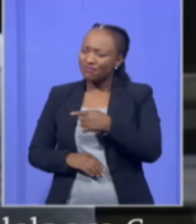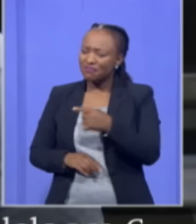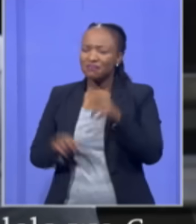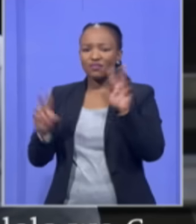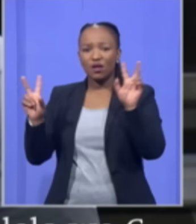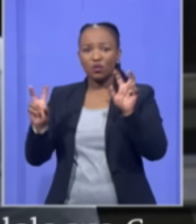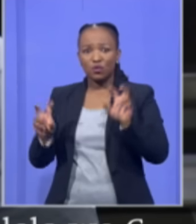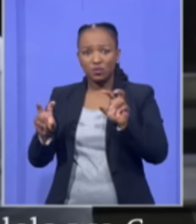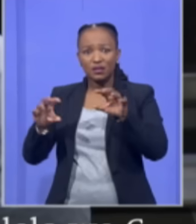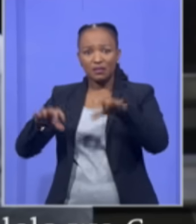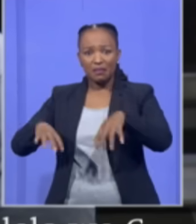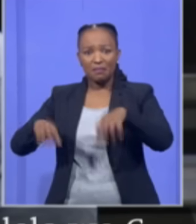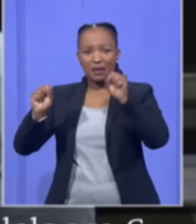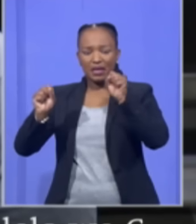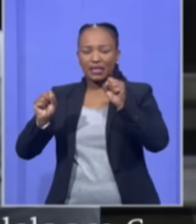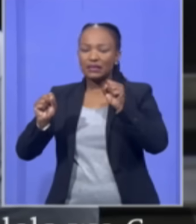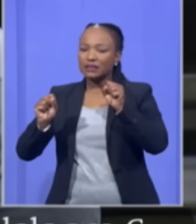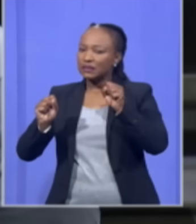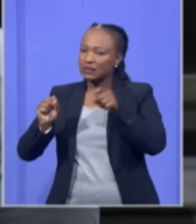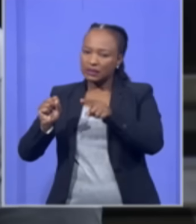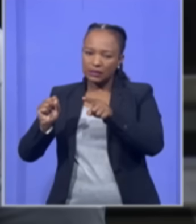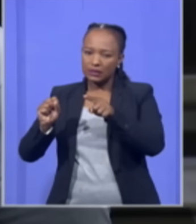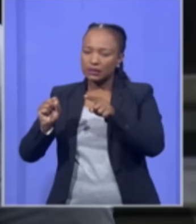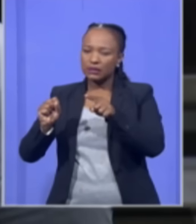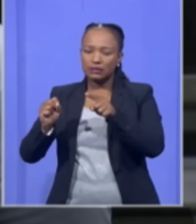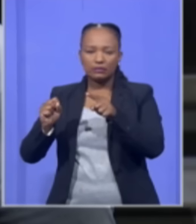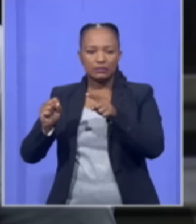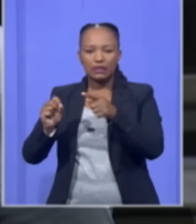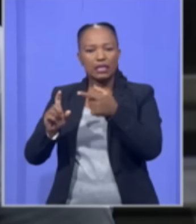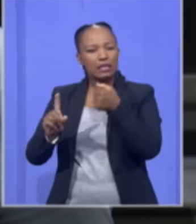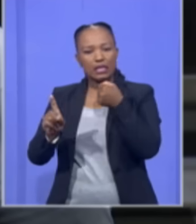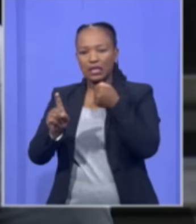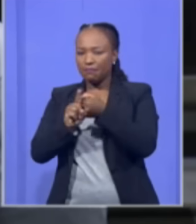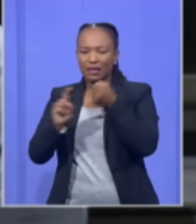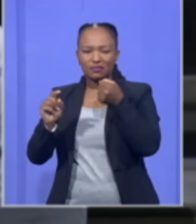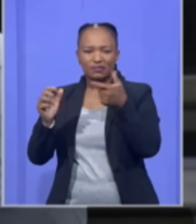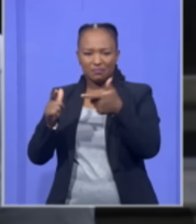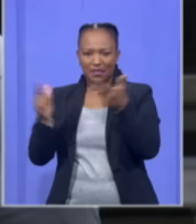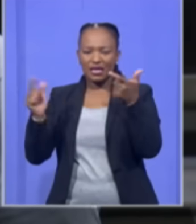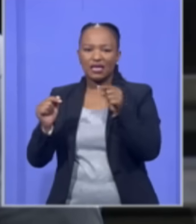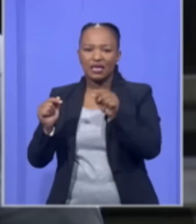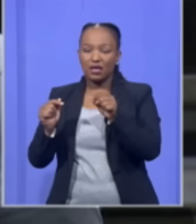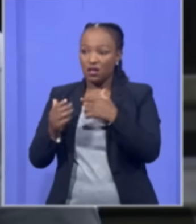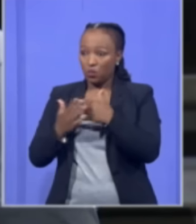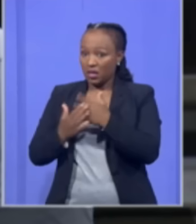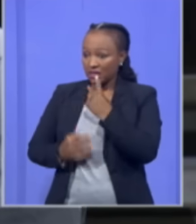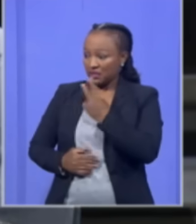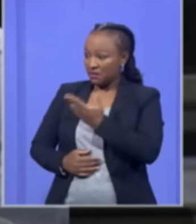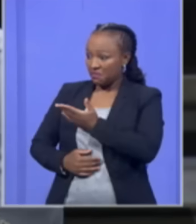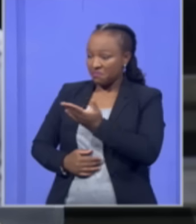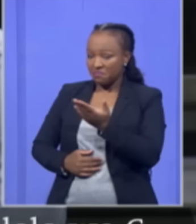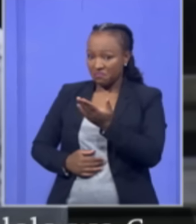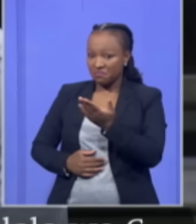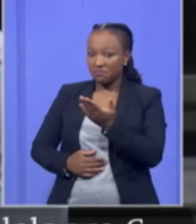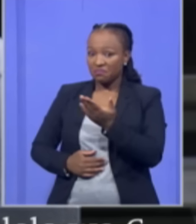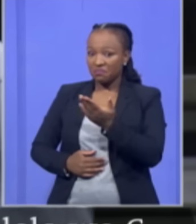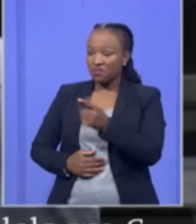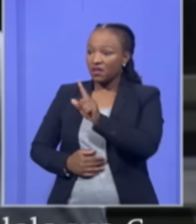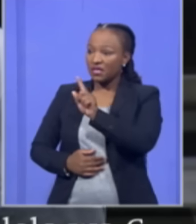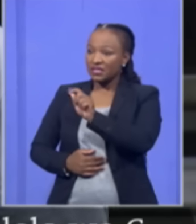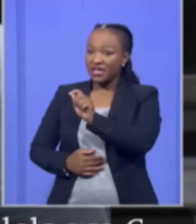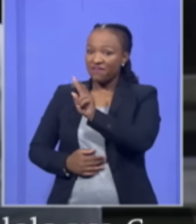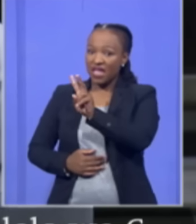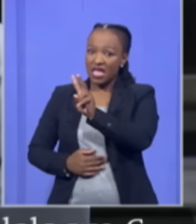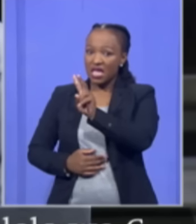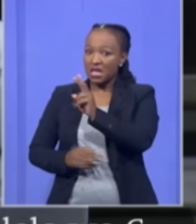big impact in all the activities that is taking place here. As you can see, the TVs are blown